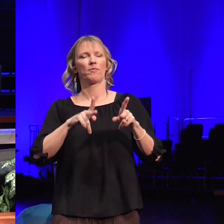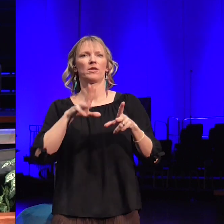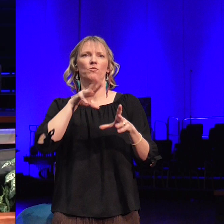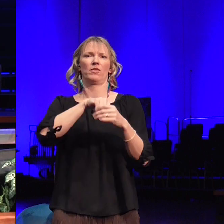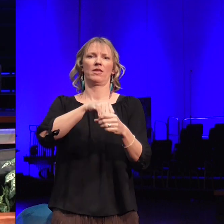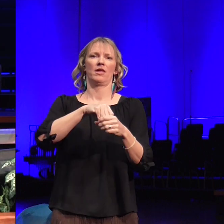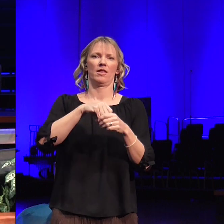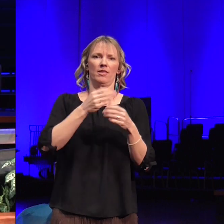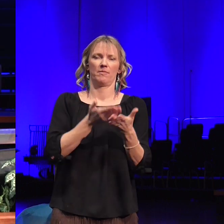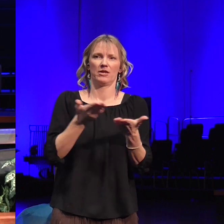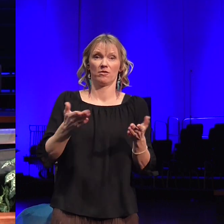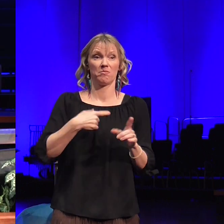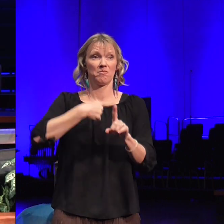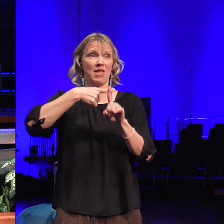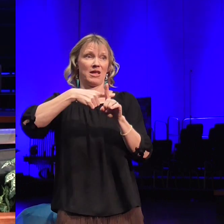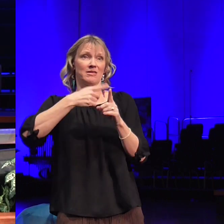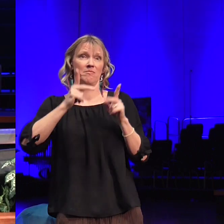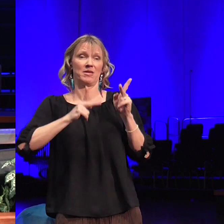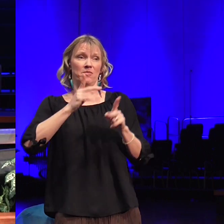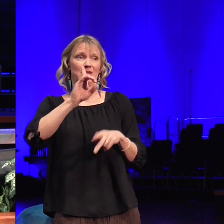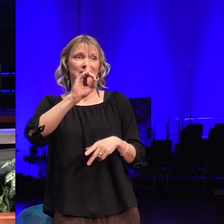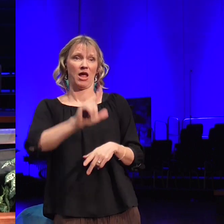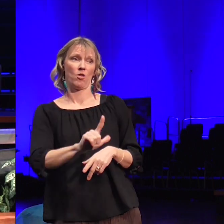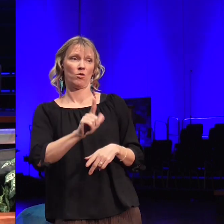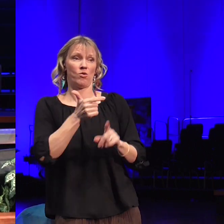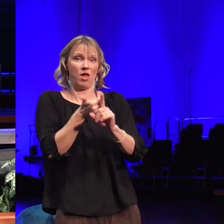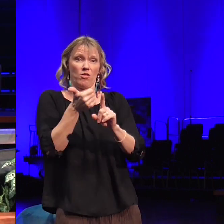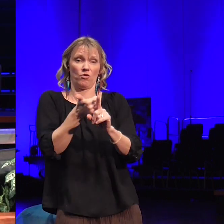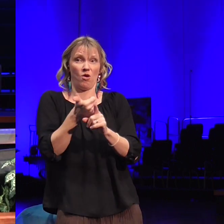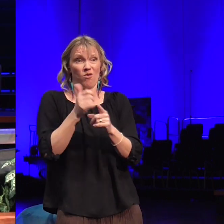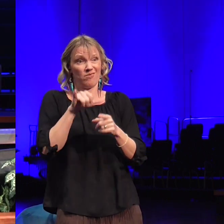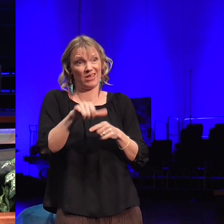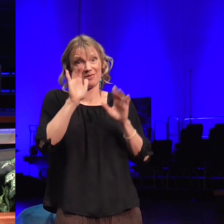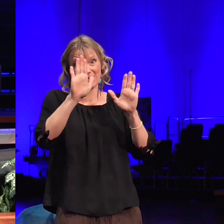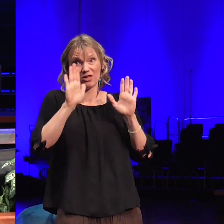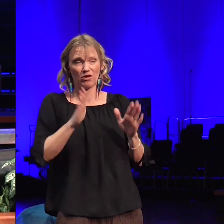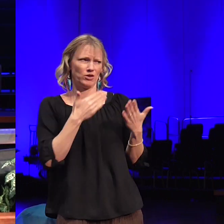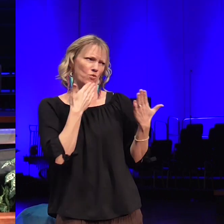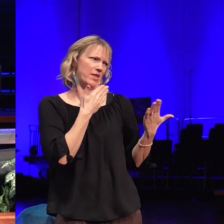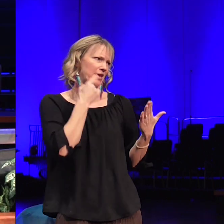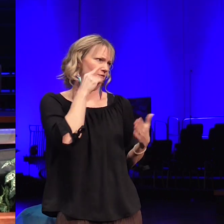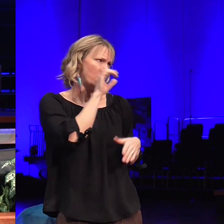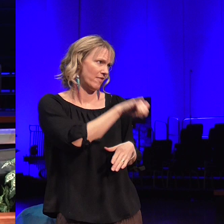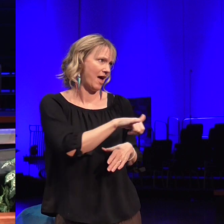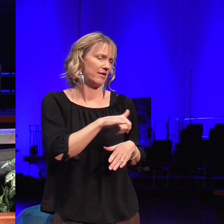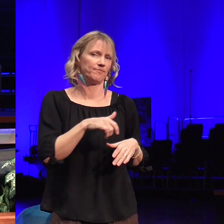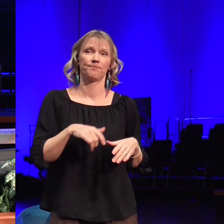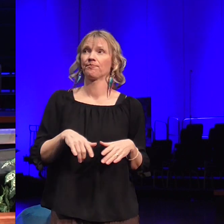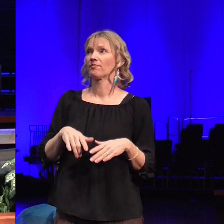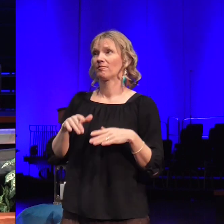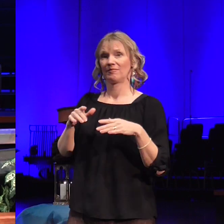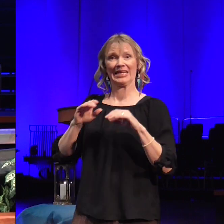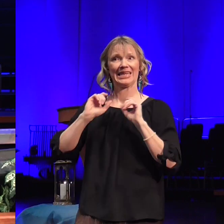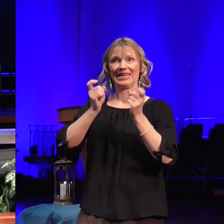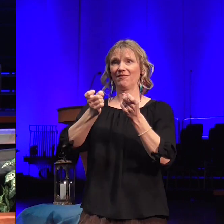materials, as well as people just downloading it on their own, which has been really great. So thank you for that. Thank you for doing that. Do-it-yourself spirituality. Exactly, I like it. yeah. And what